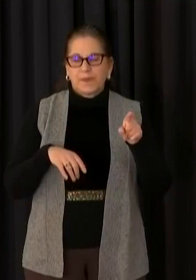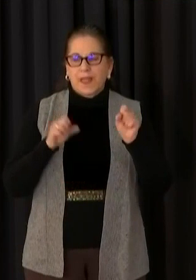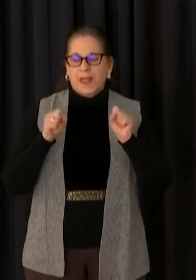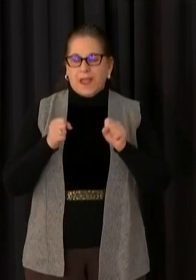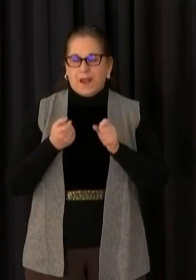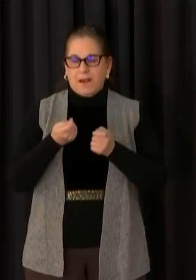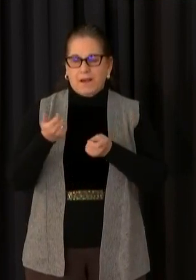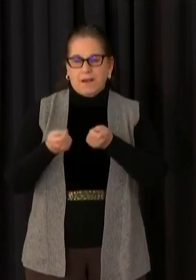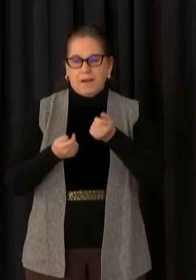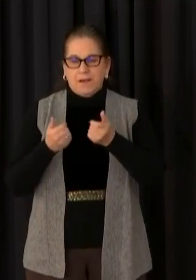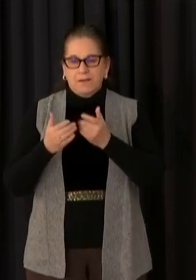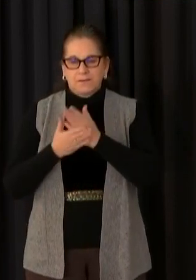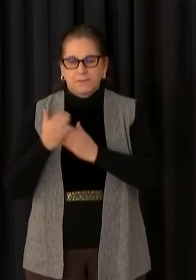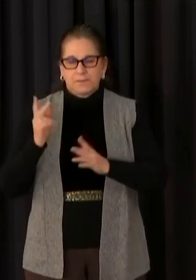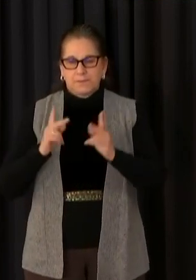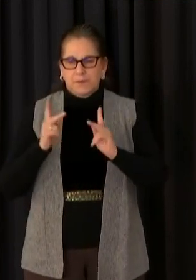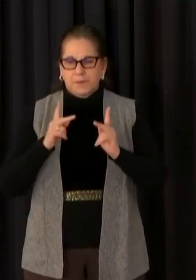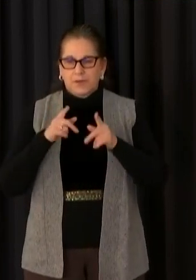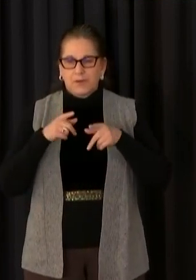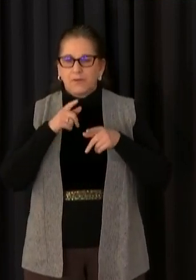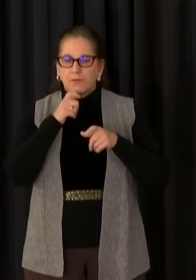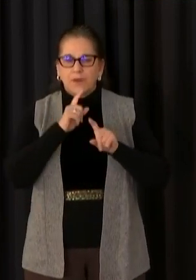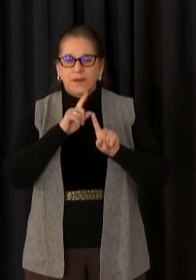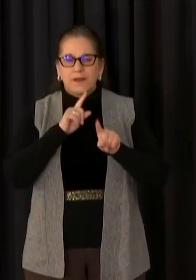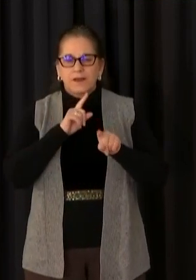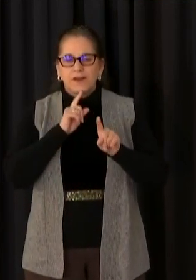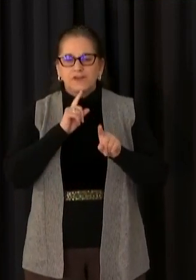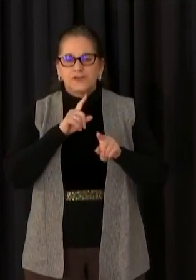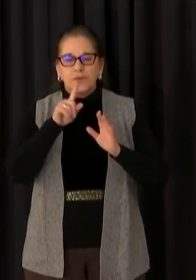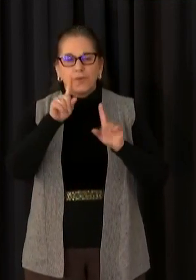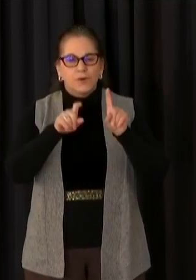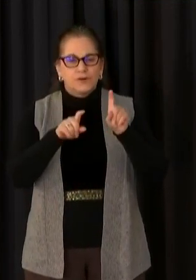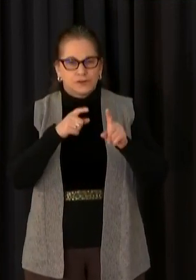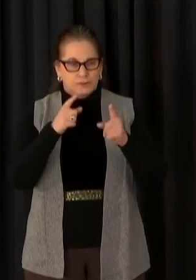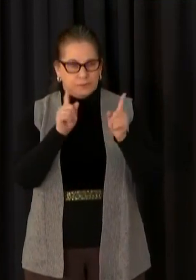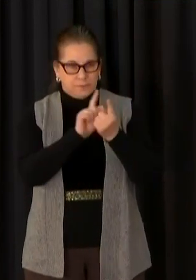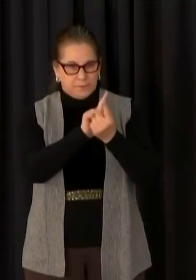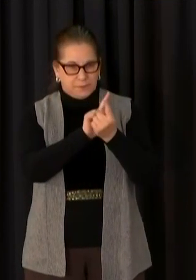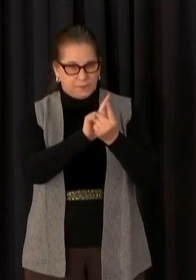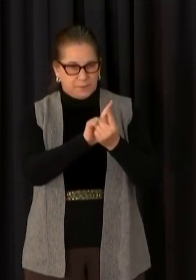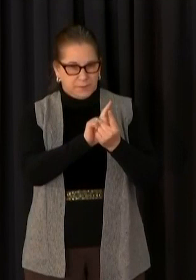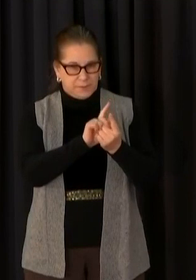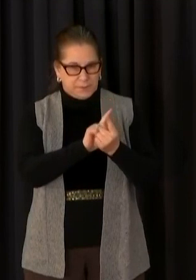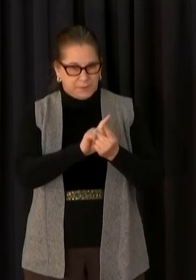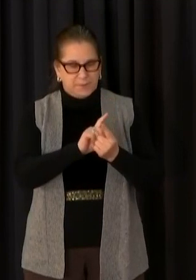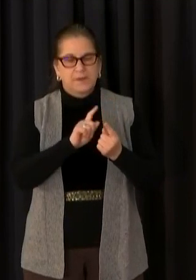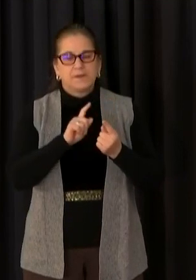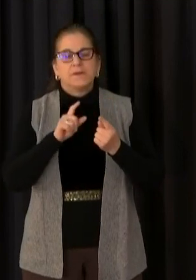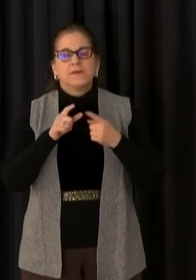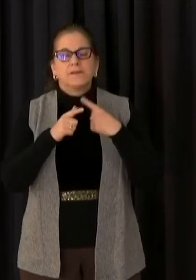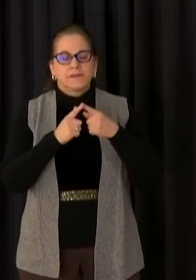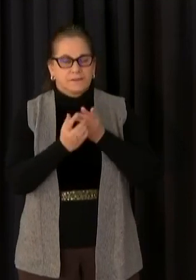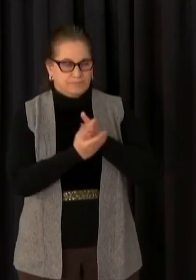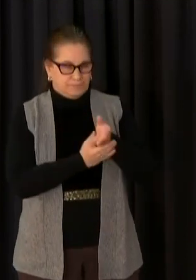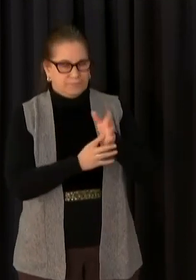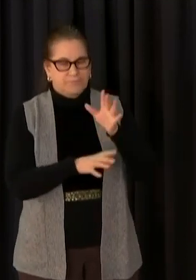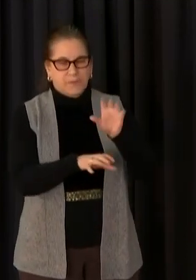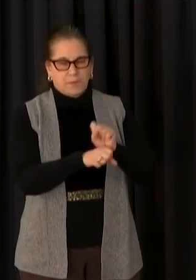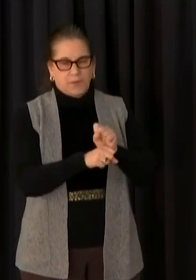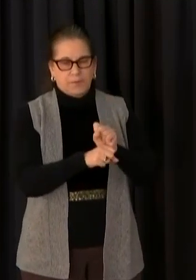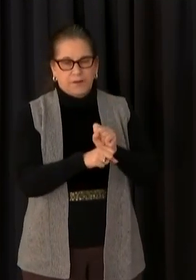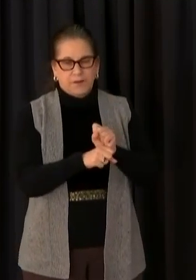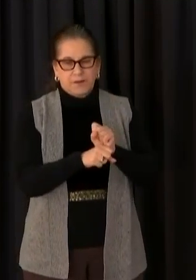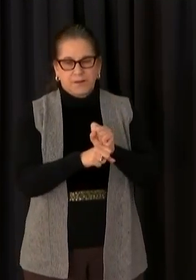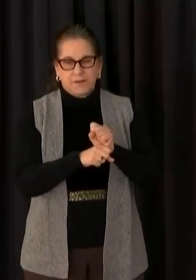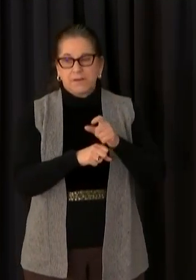that is part of the registration system when there were no more appointments available. So anyone who completed the questionnaire